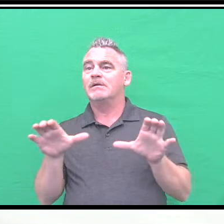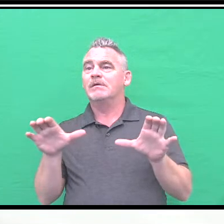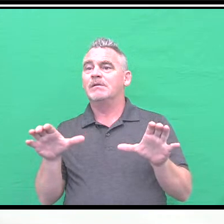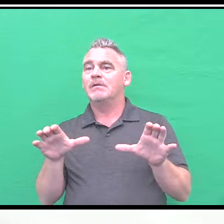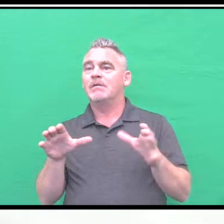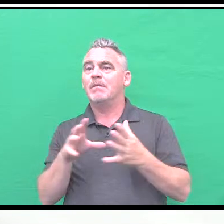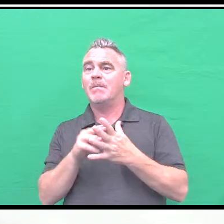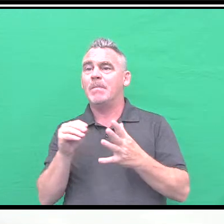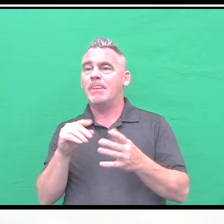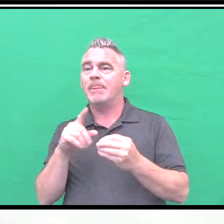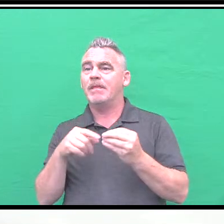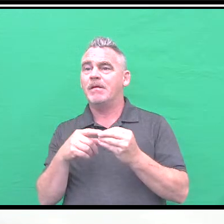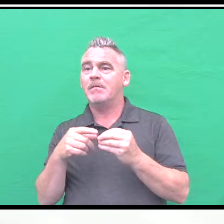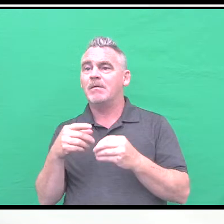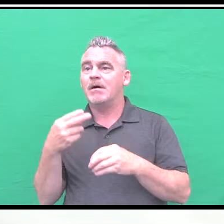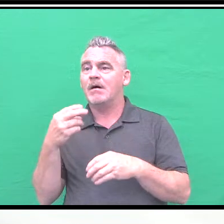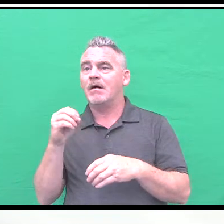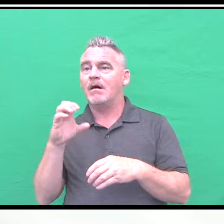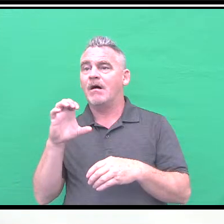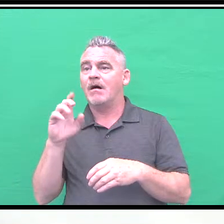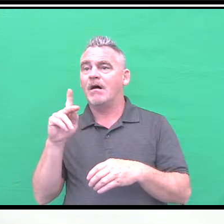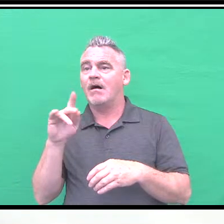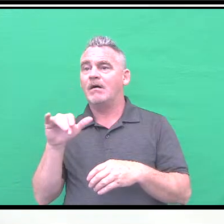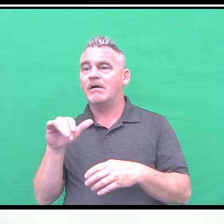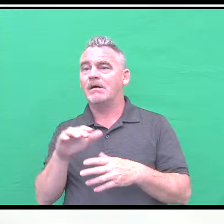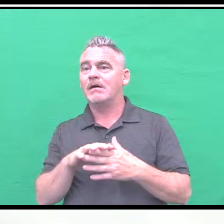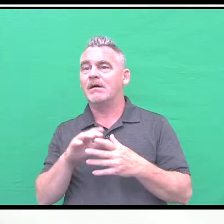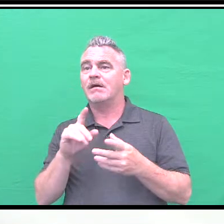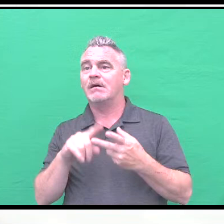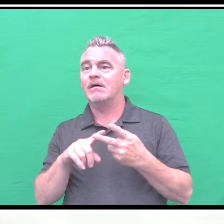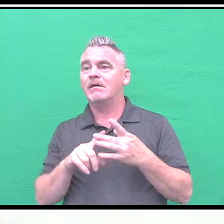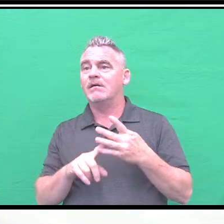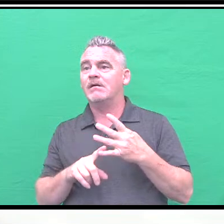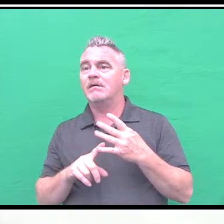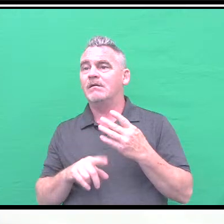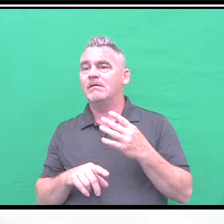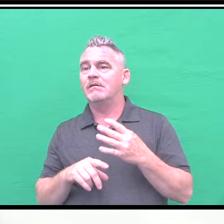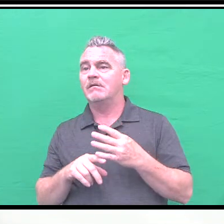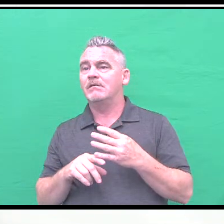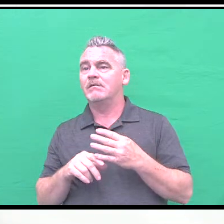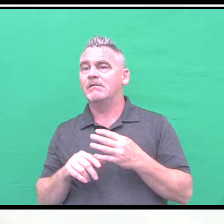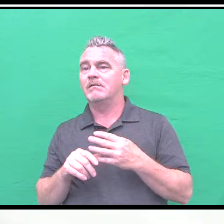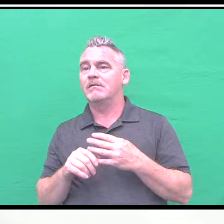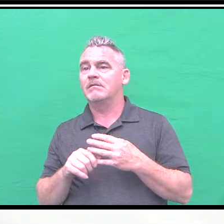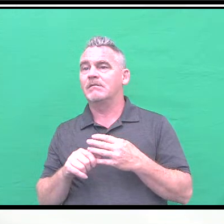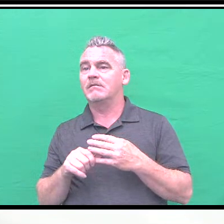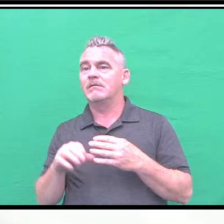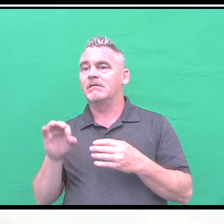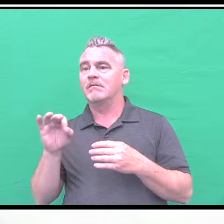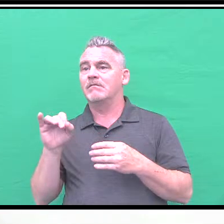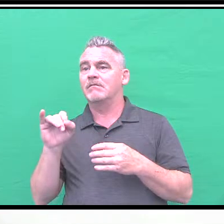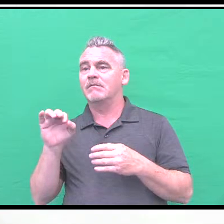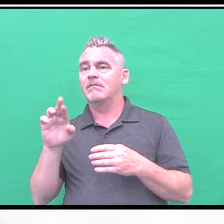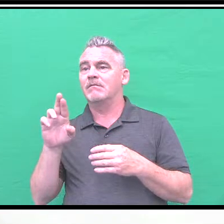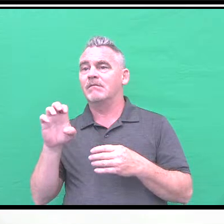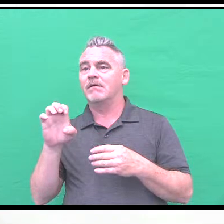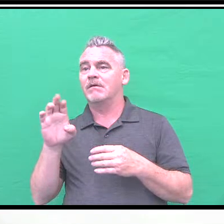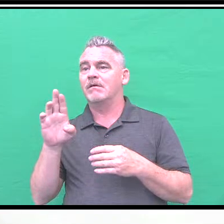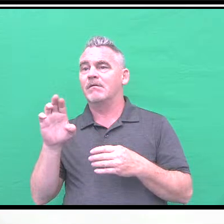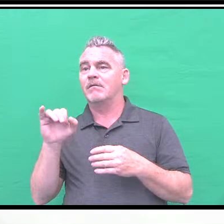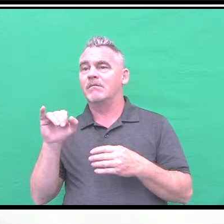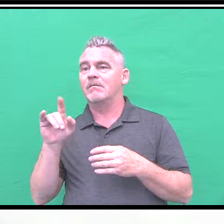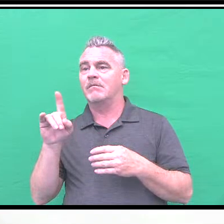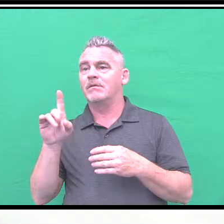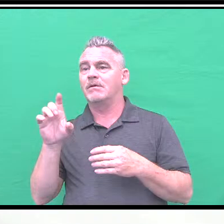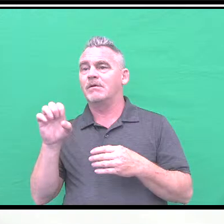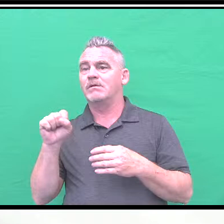Hockey League, 32nd franchise, the Coachella Valley Firebirds. And they're going to be housed in Thousand